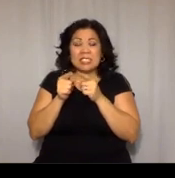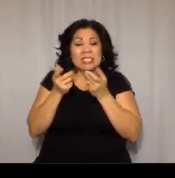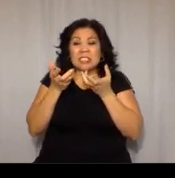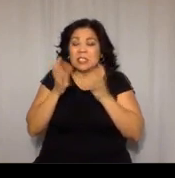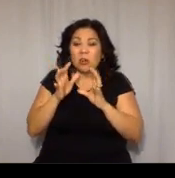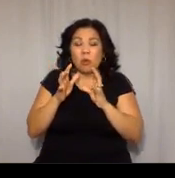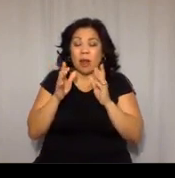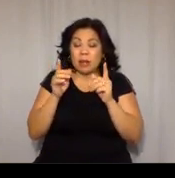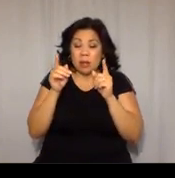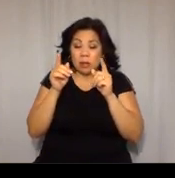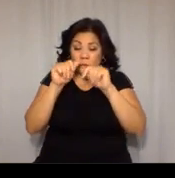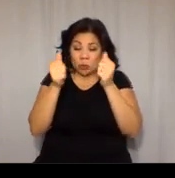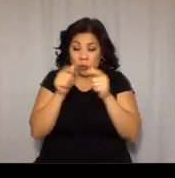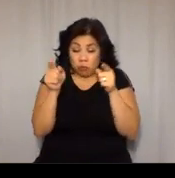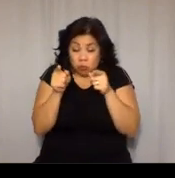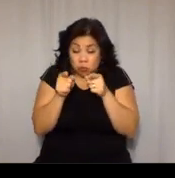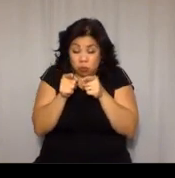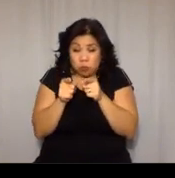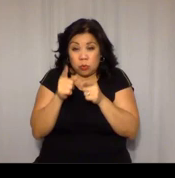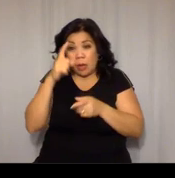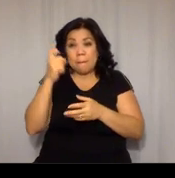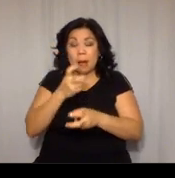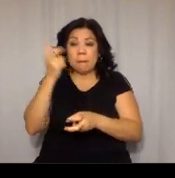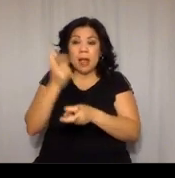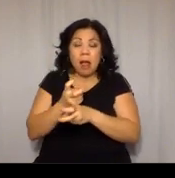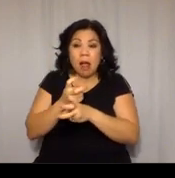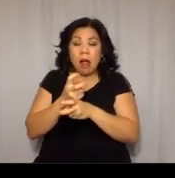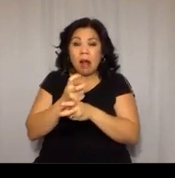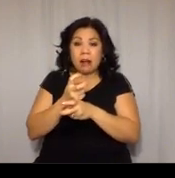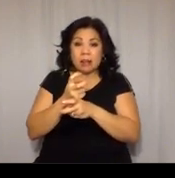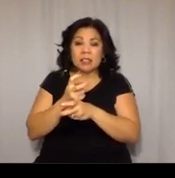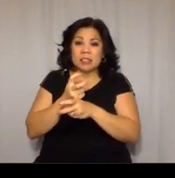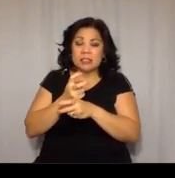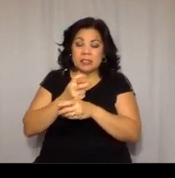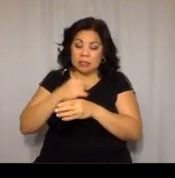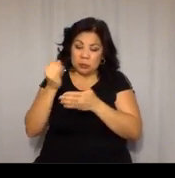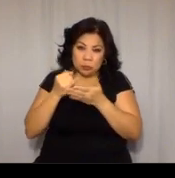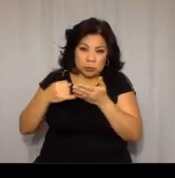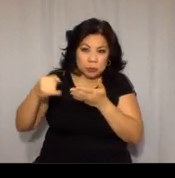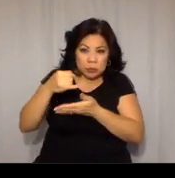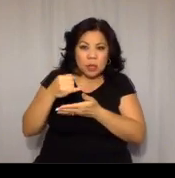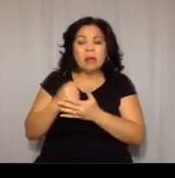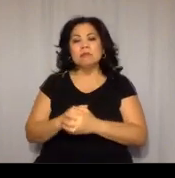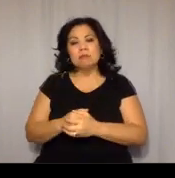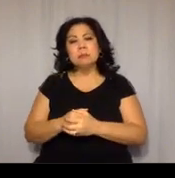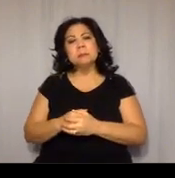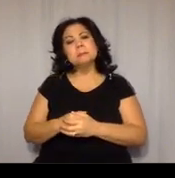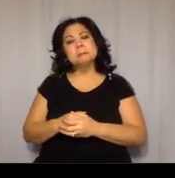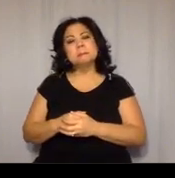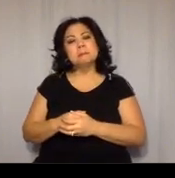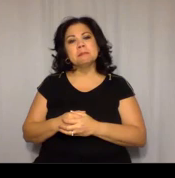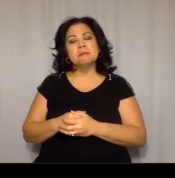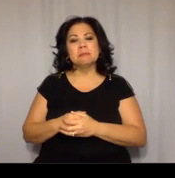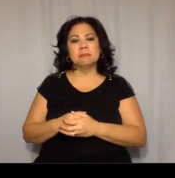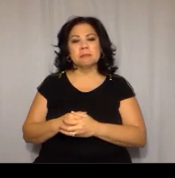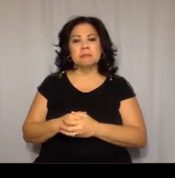a shape get any smaller than that because it's going to be really hard to trace around. So let's see, I'm going to do another